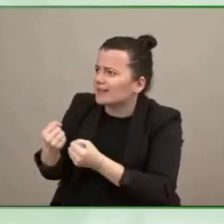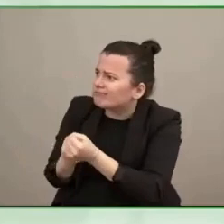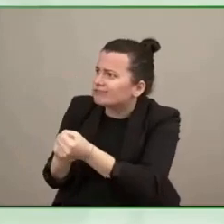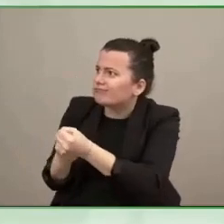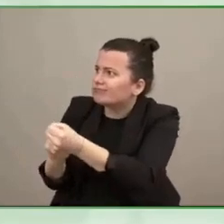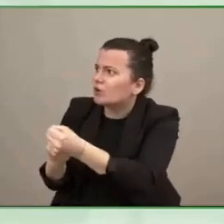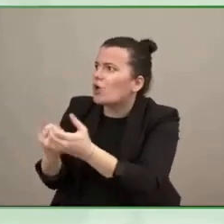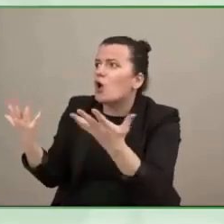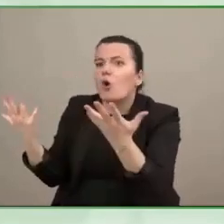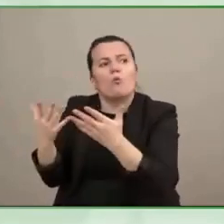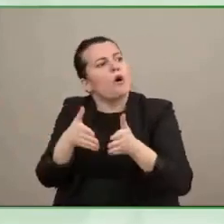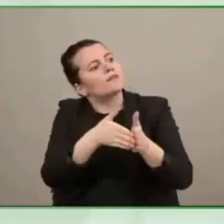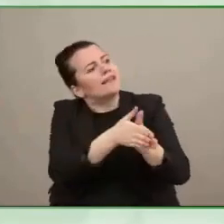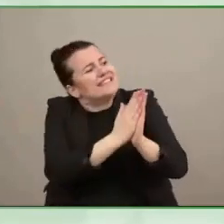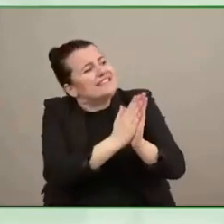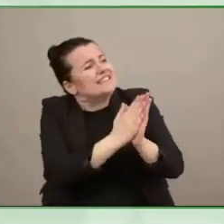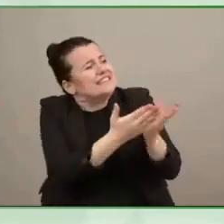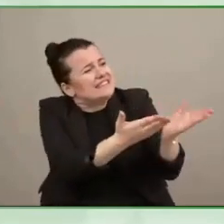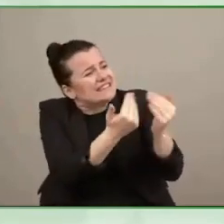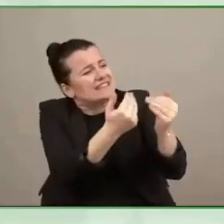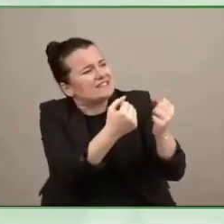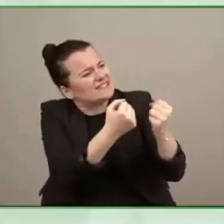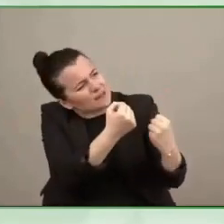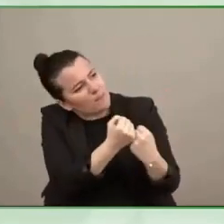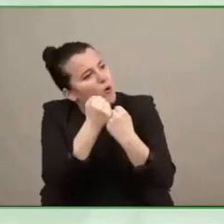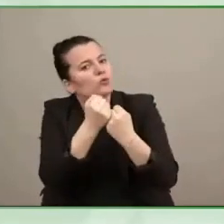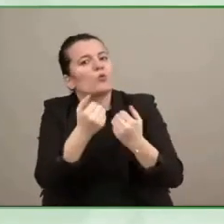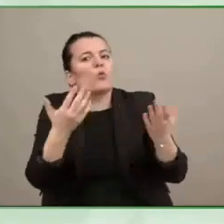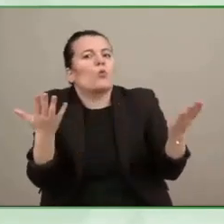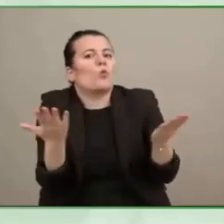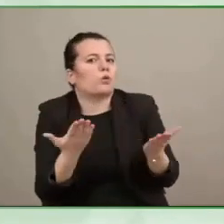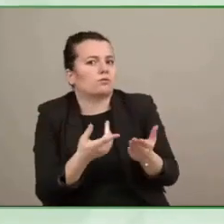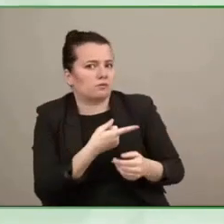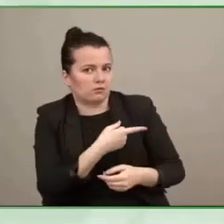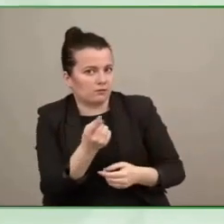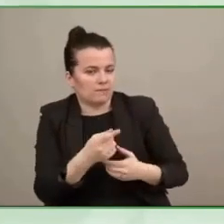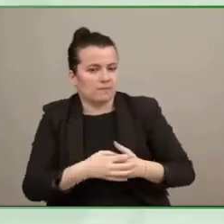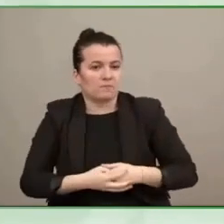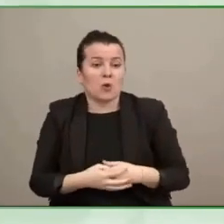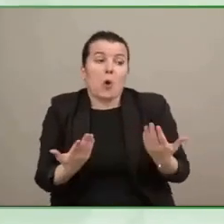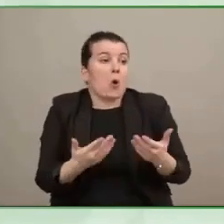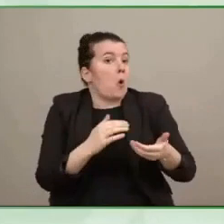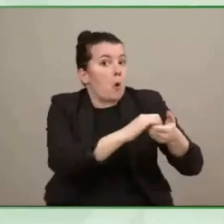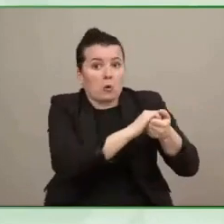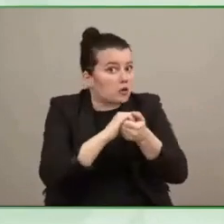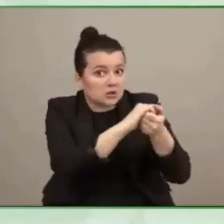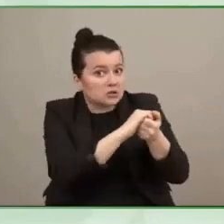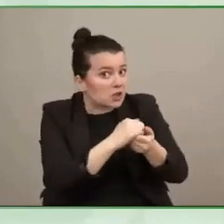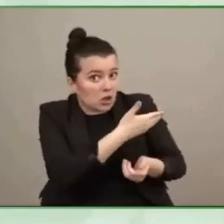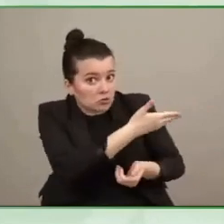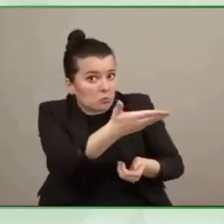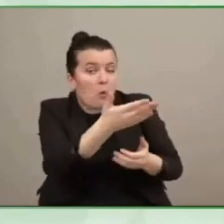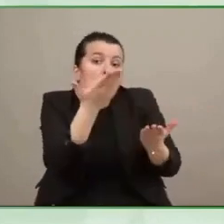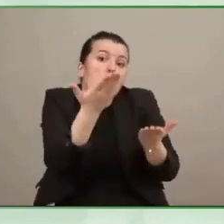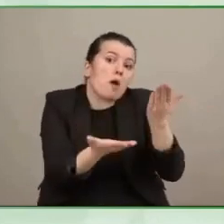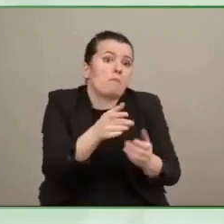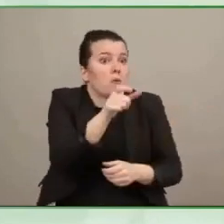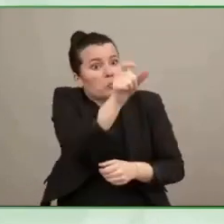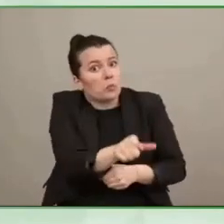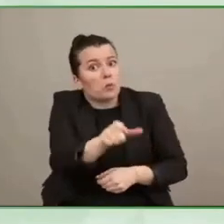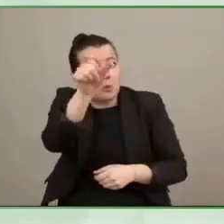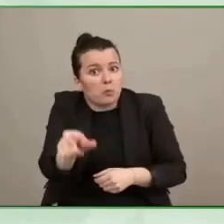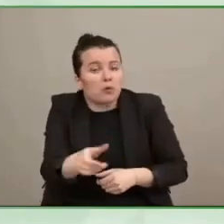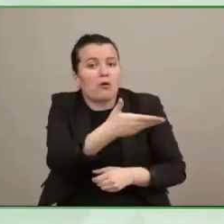from any other organization or person who could be helpful to your country and to the people you serve